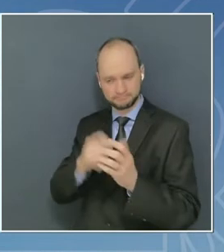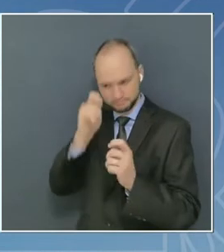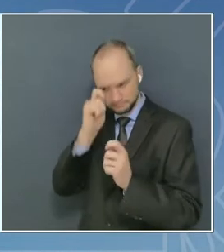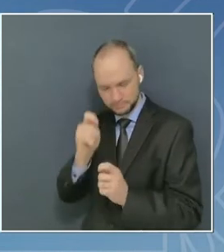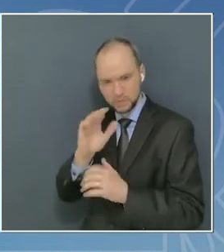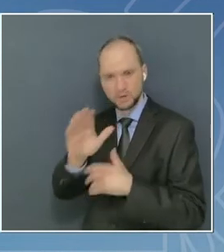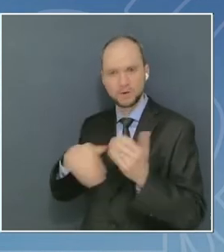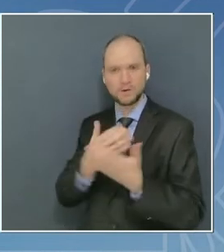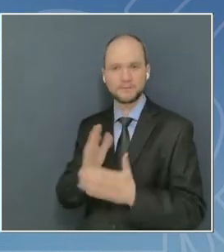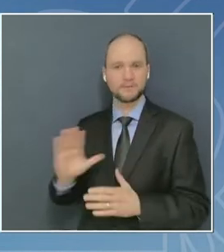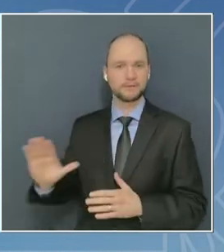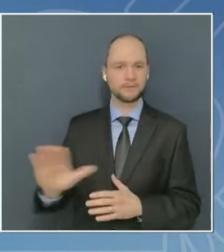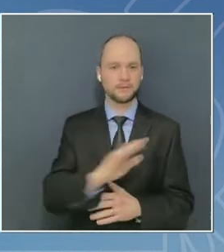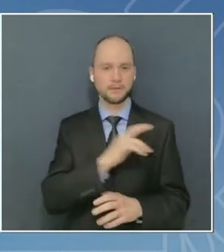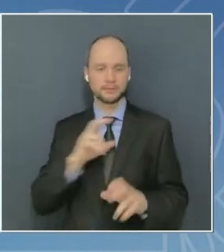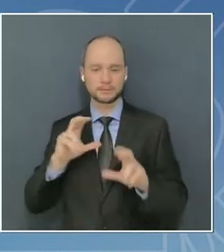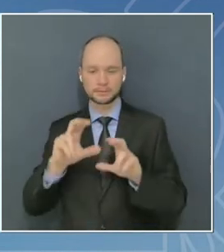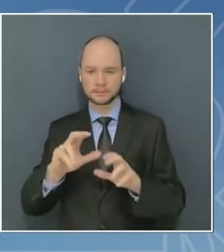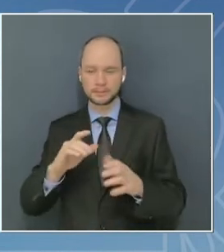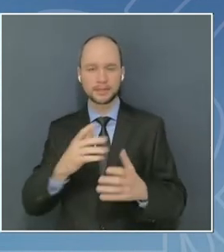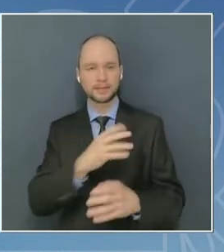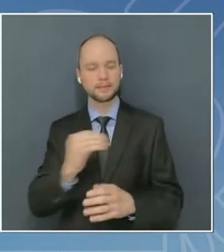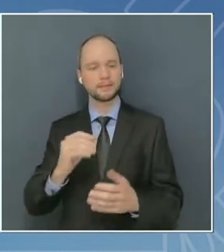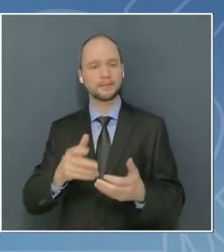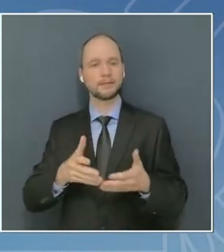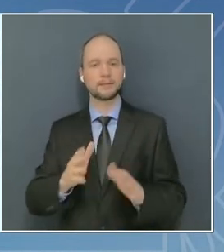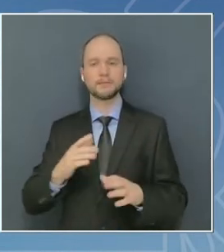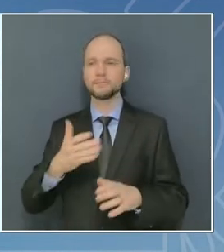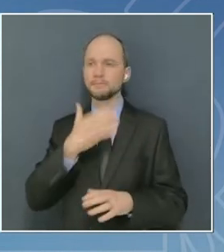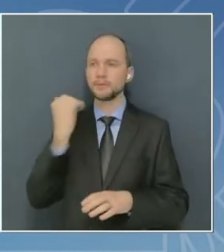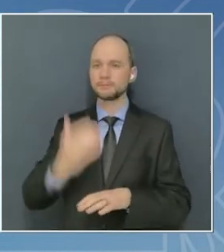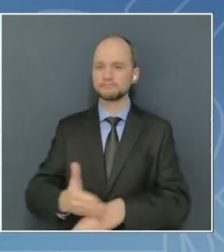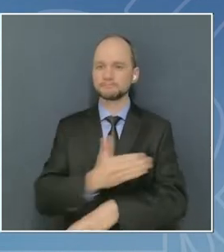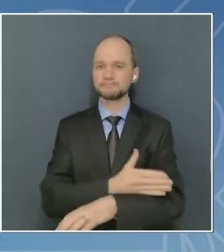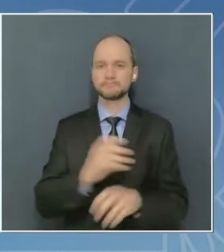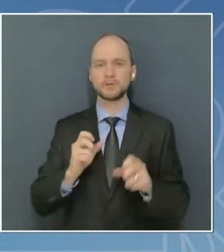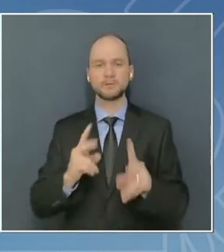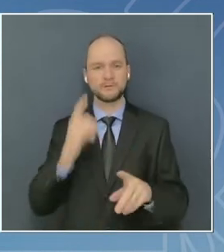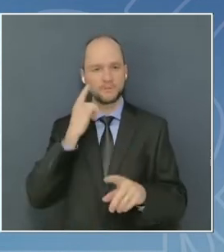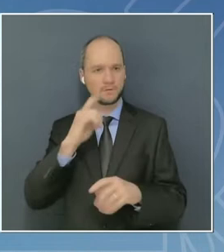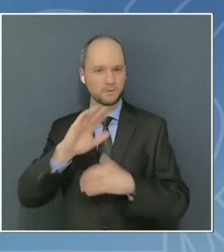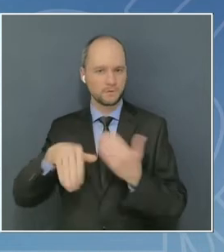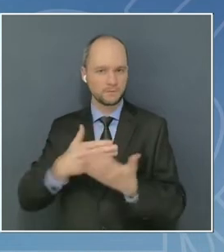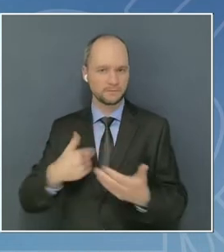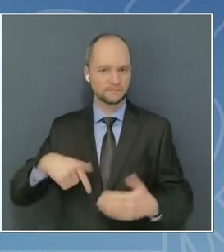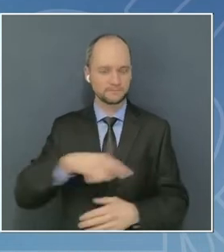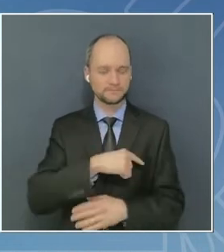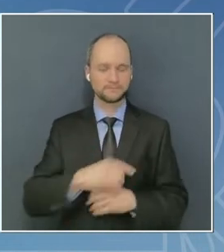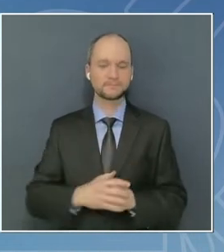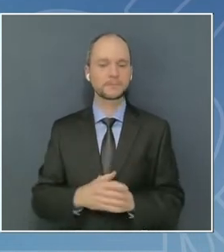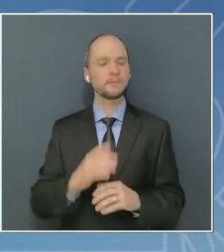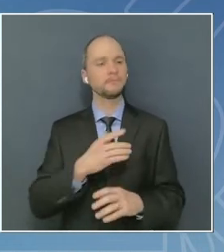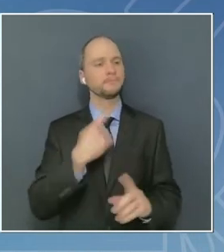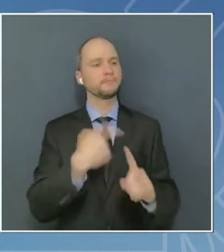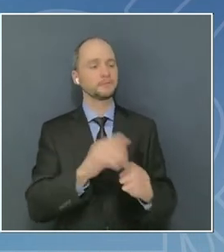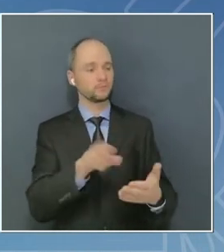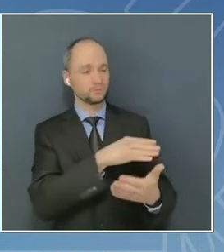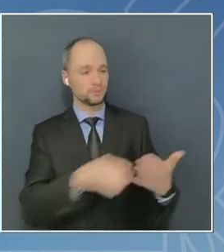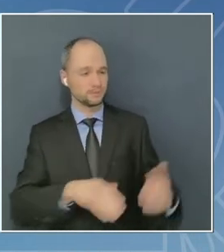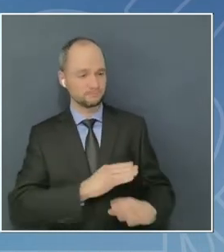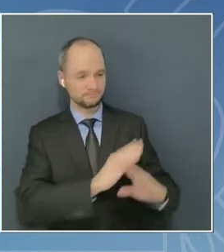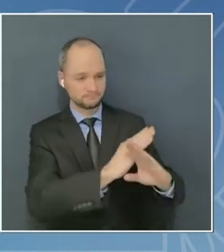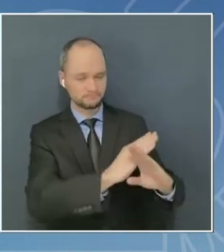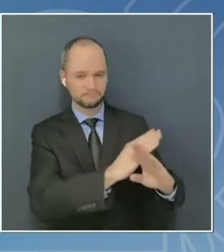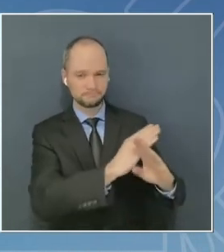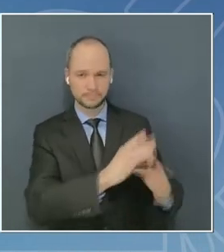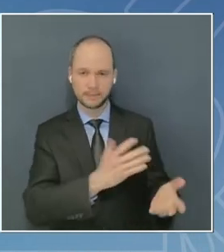Pacific Islanders who have paved the way for greater opportunity. We also recommit ourselves to confronting discrimination and hate in all their